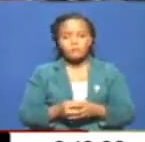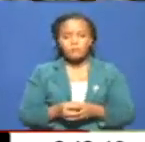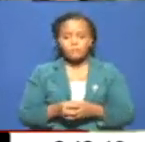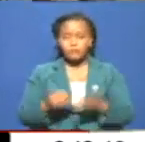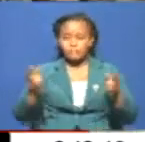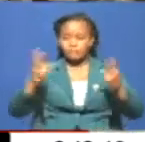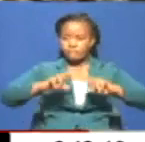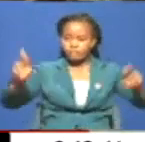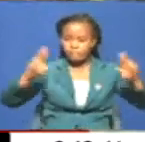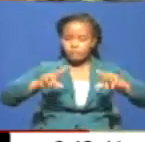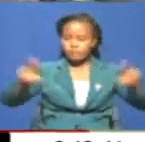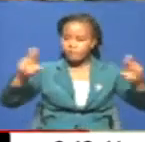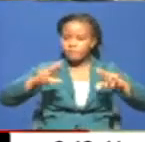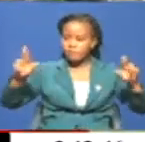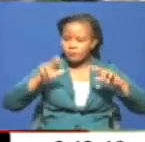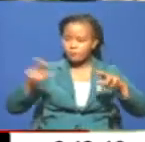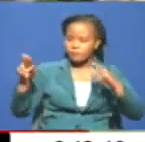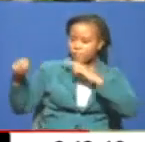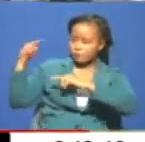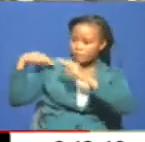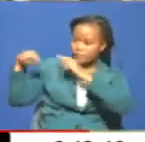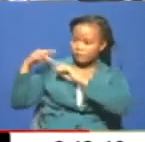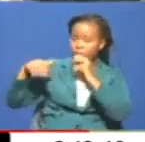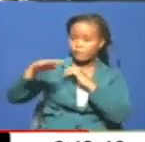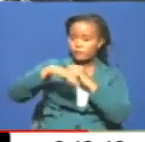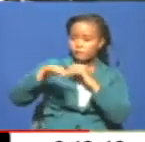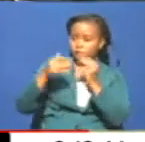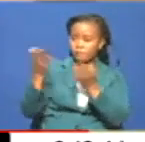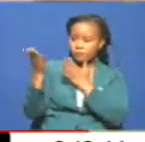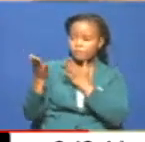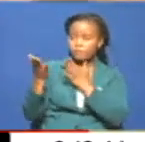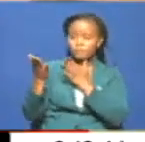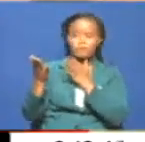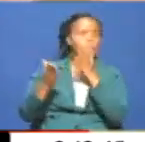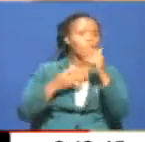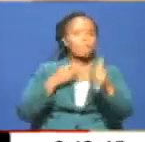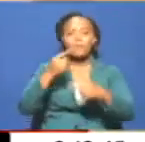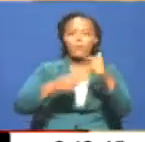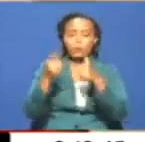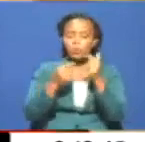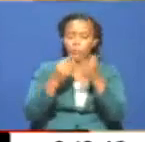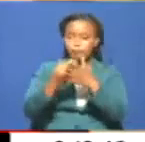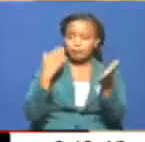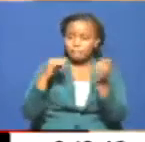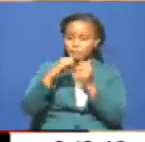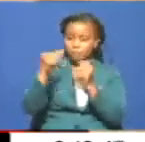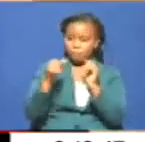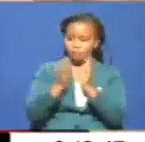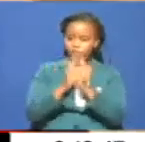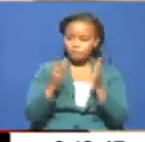Preparations at the historic park are on top gear ahead of the 58th Jamhuri Day celebrations on Sunday.